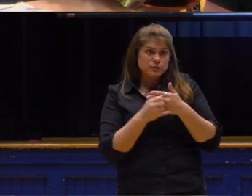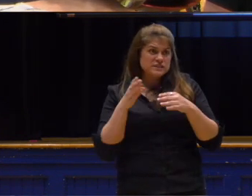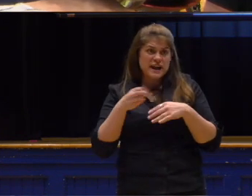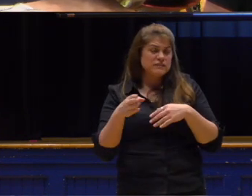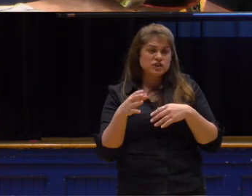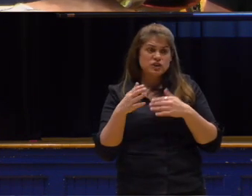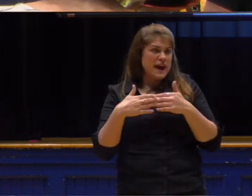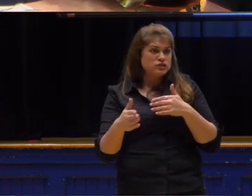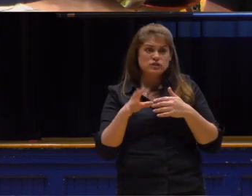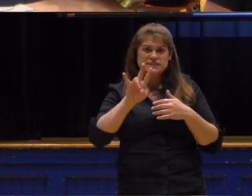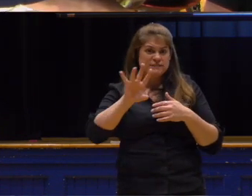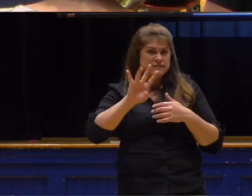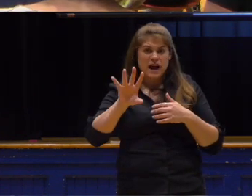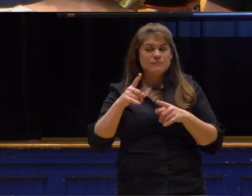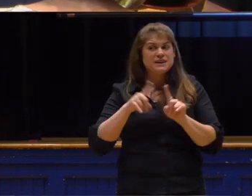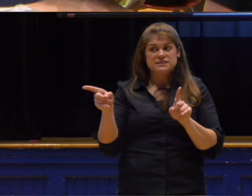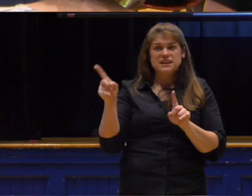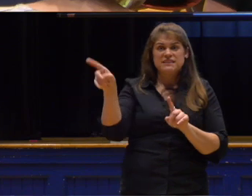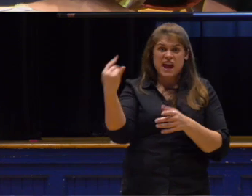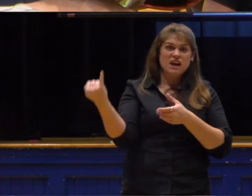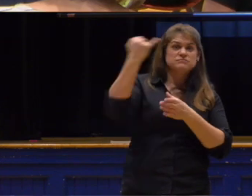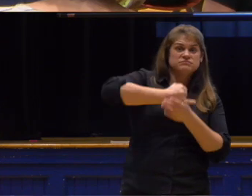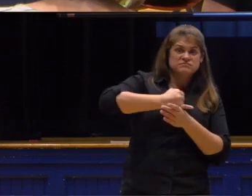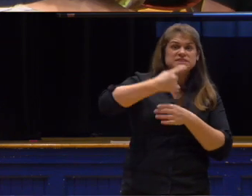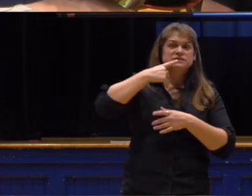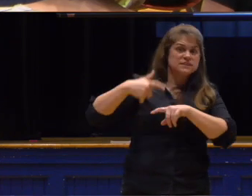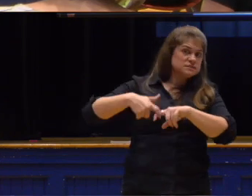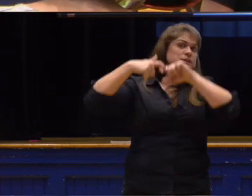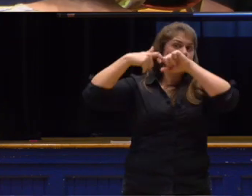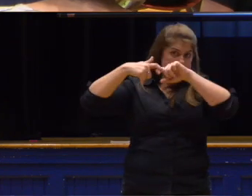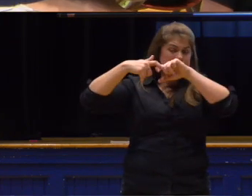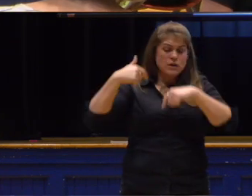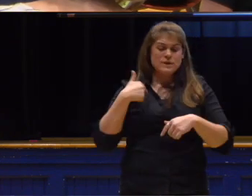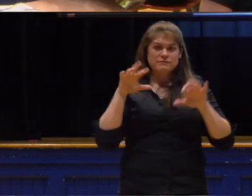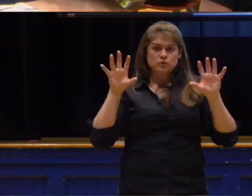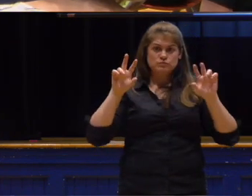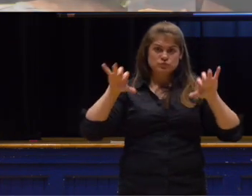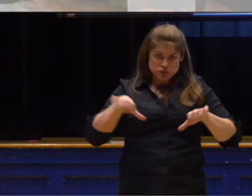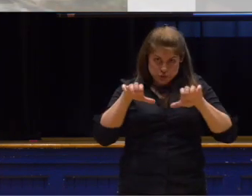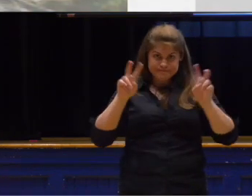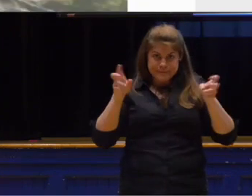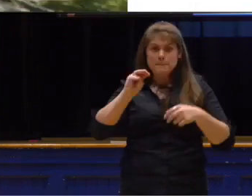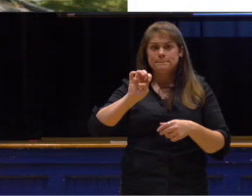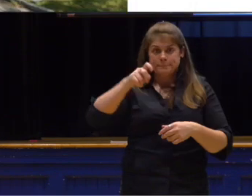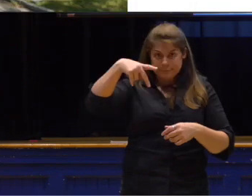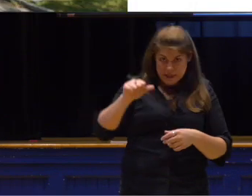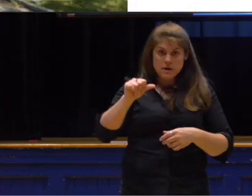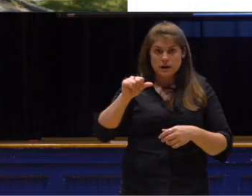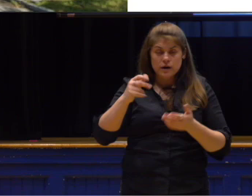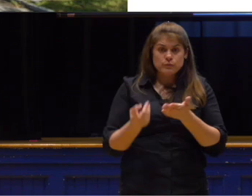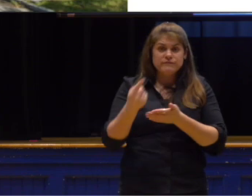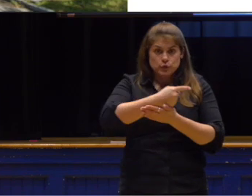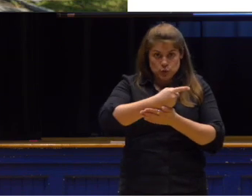believe, and all of a sudden they made us stop the project, and we had to do what's called a MEPA review. An environmental document